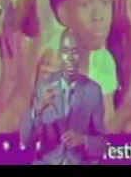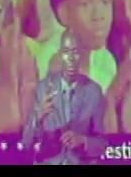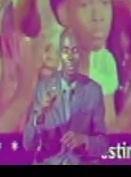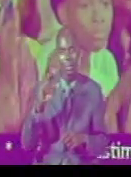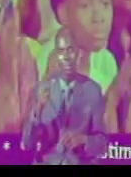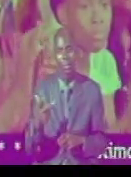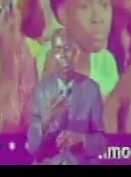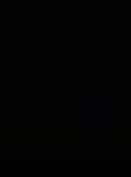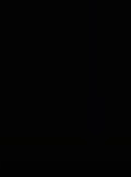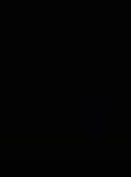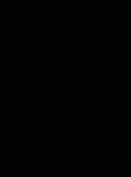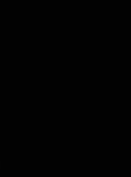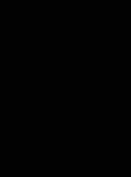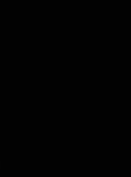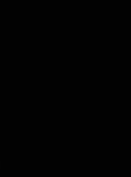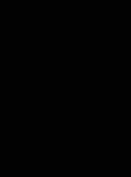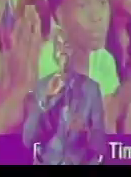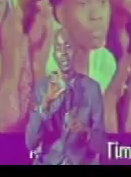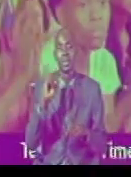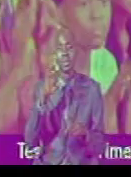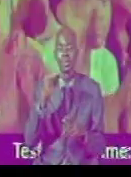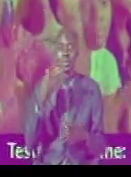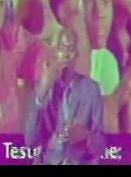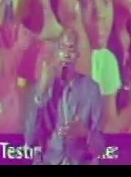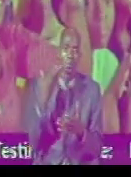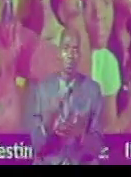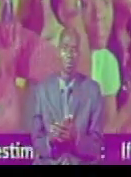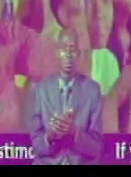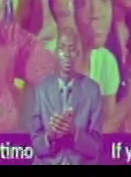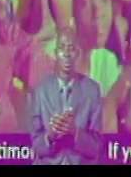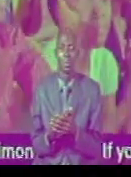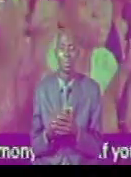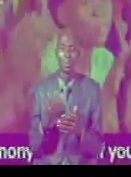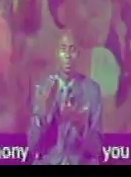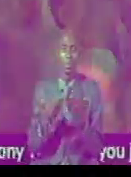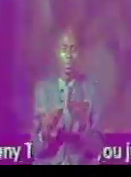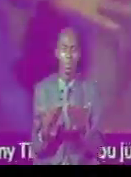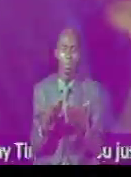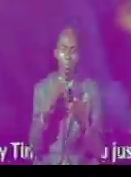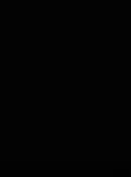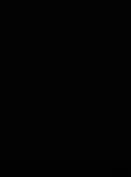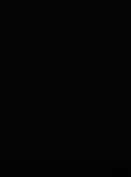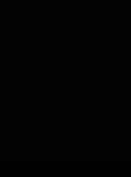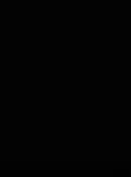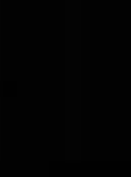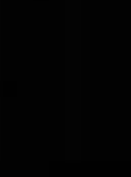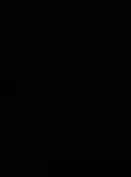good. Shout, I know the Lord will do it for me. Today will do it for you too.